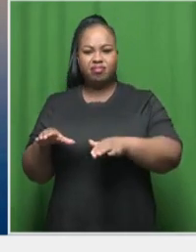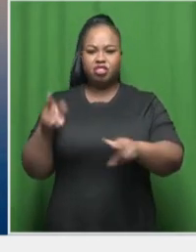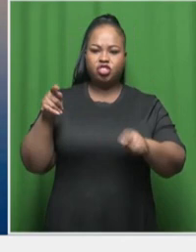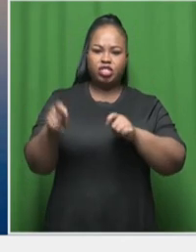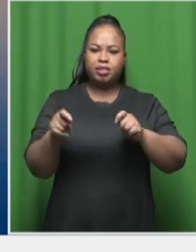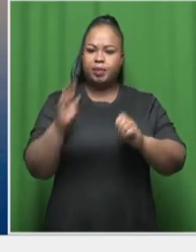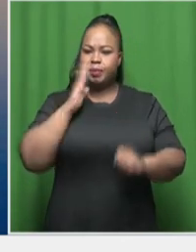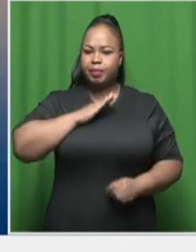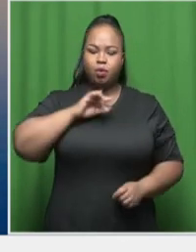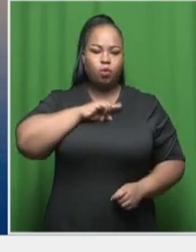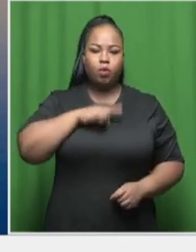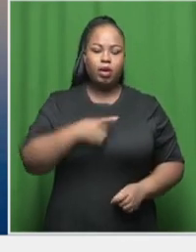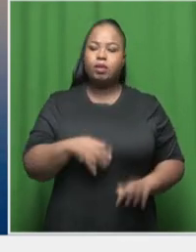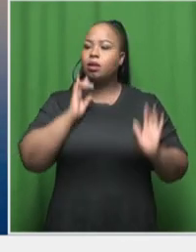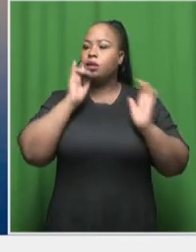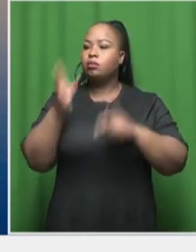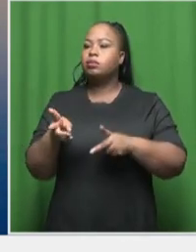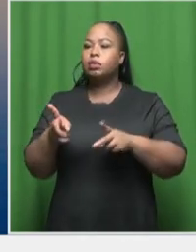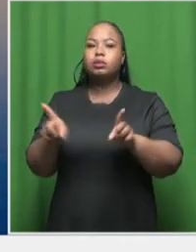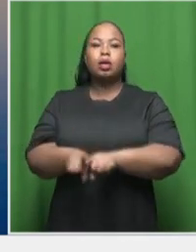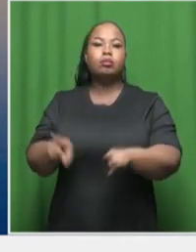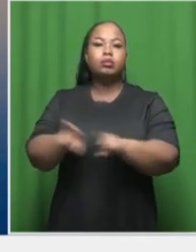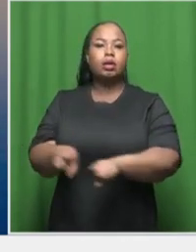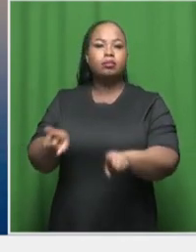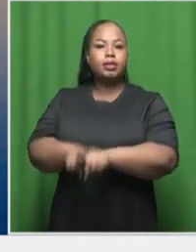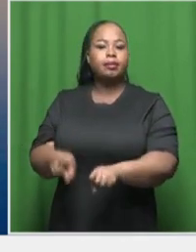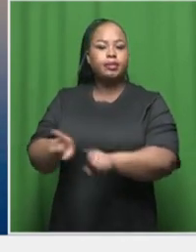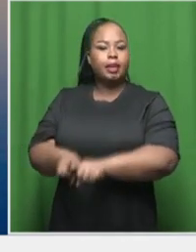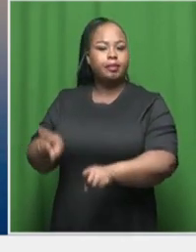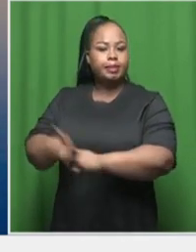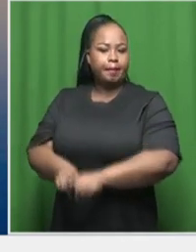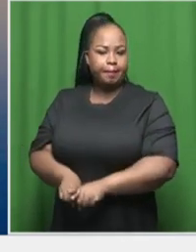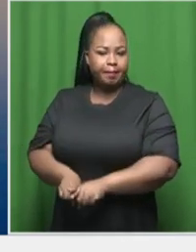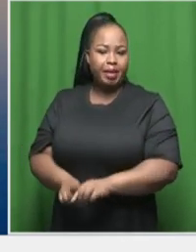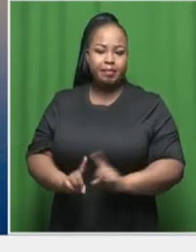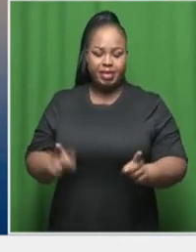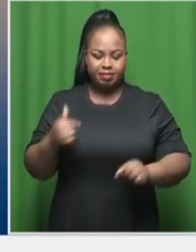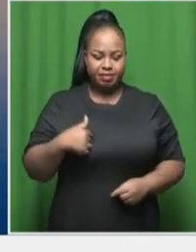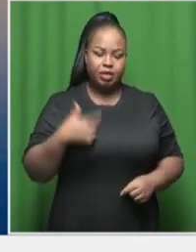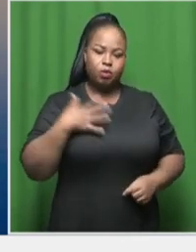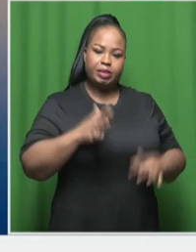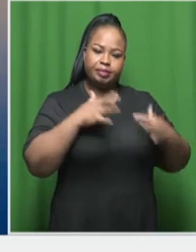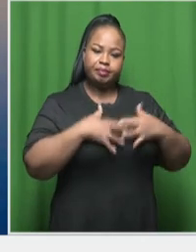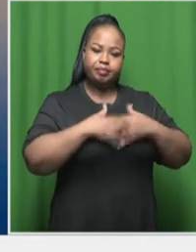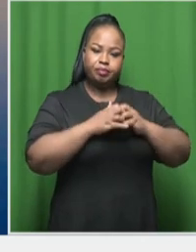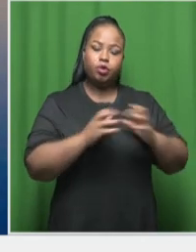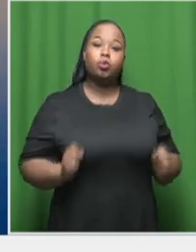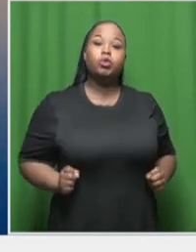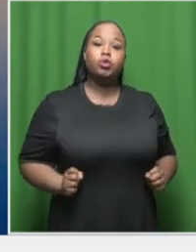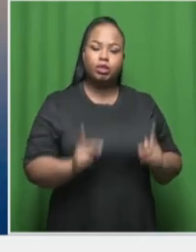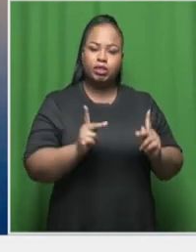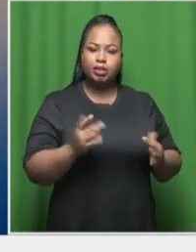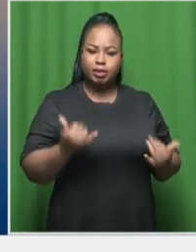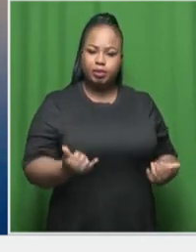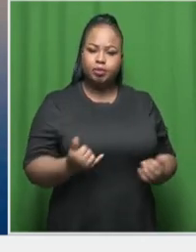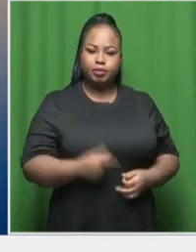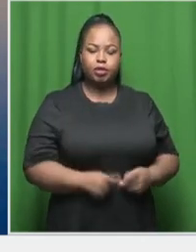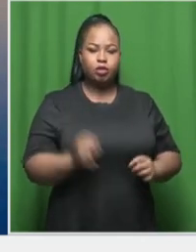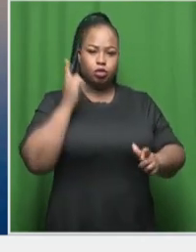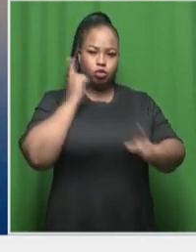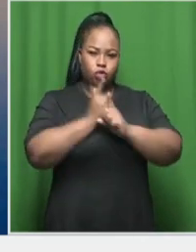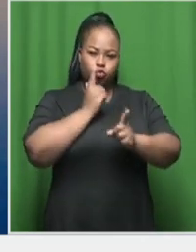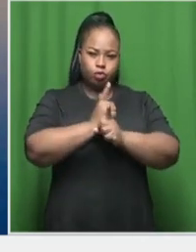the reason why is that you go to the market, it's the same thing over and over again. But what I wanted to create is an opportunity that